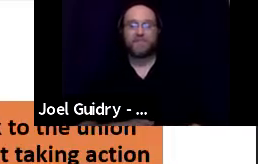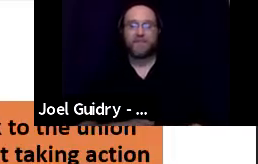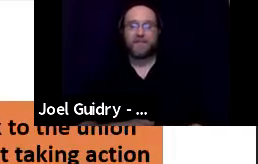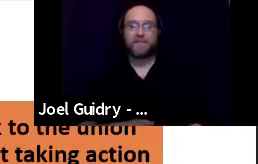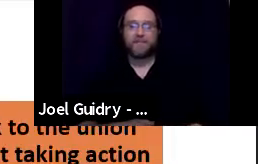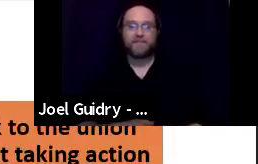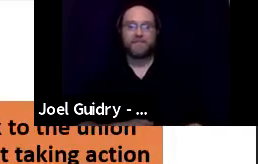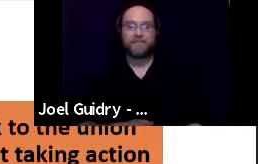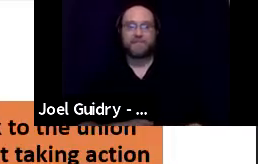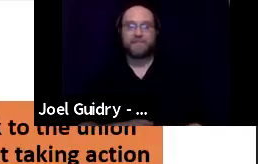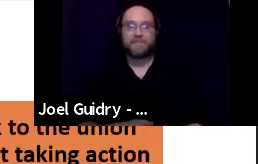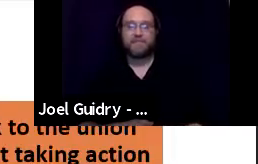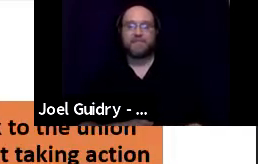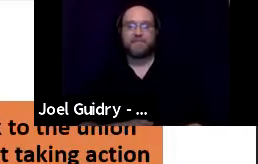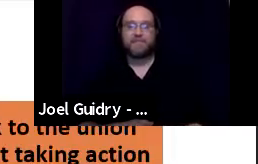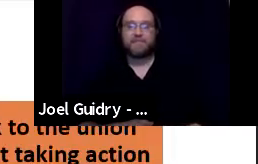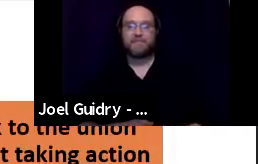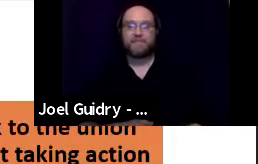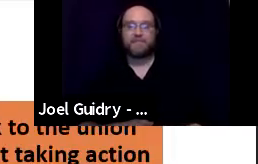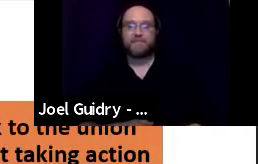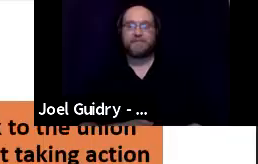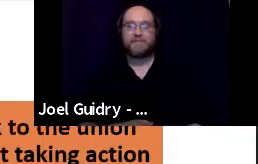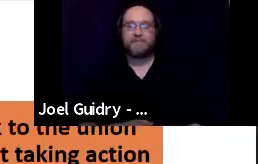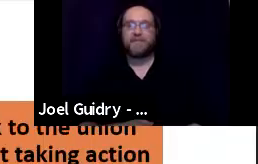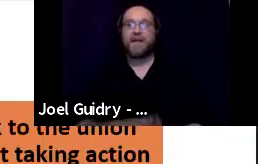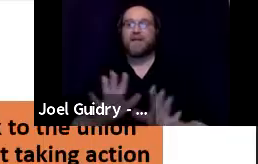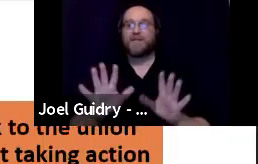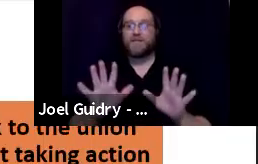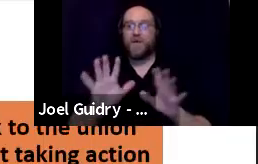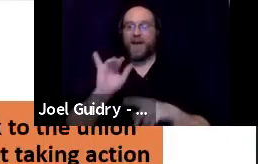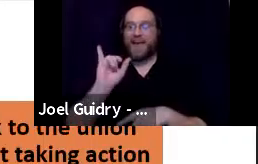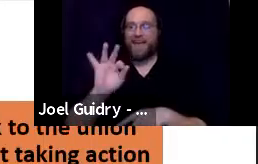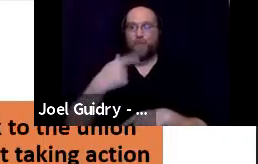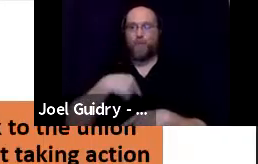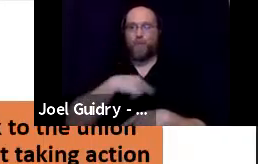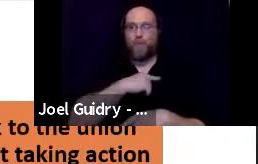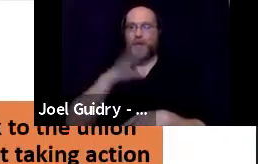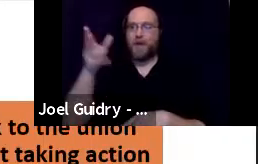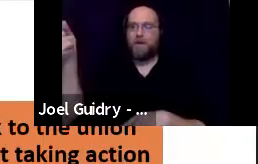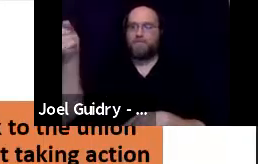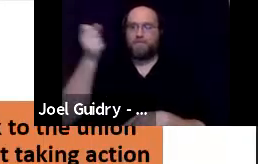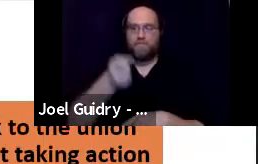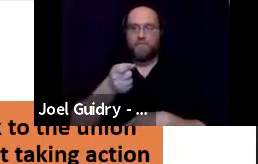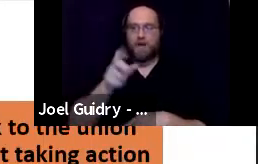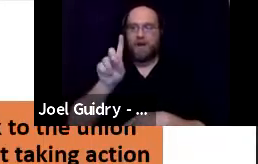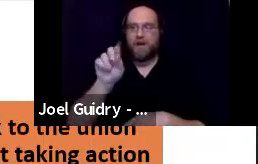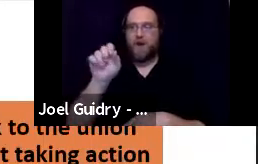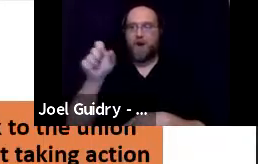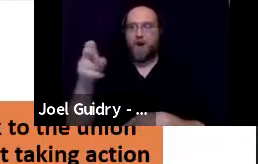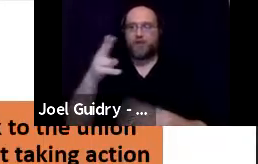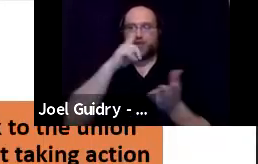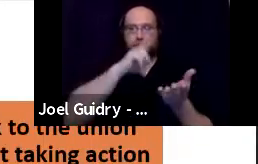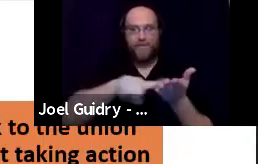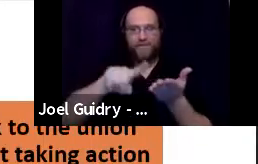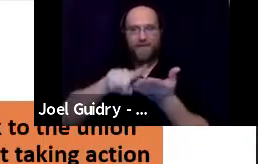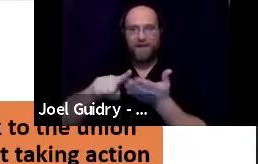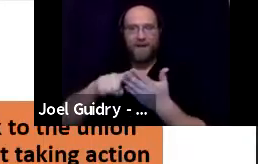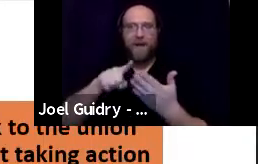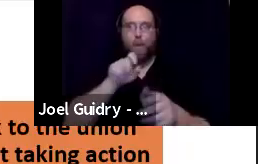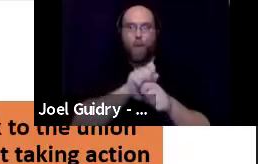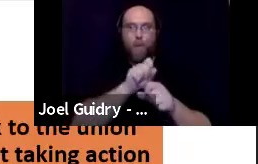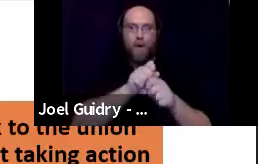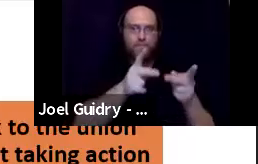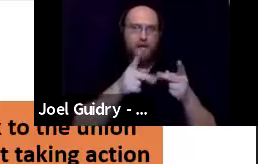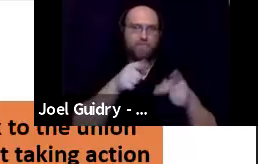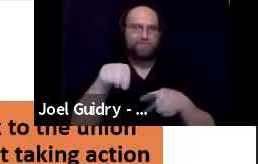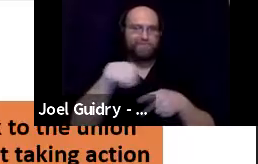As it relates to bringing in DOSH, as we call it, to investigate an unsafe workplace, you do